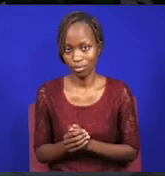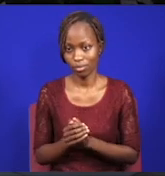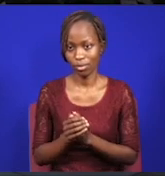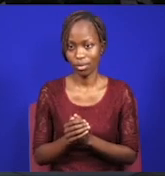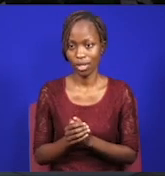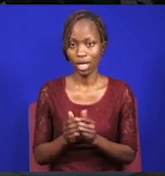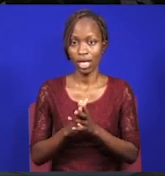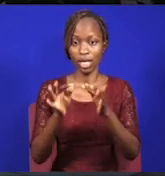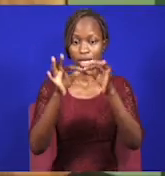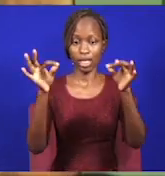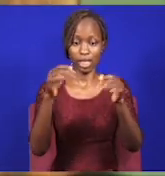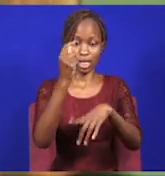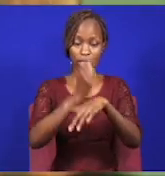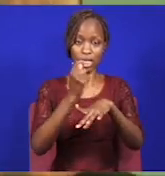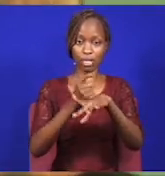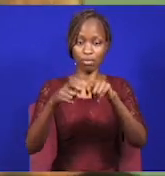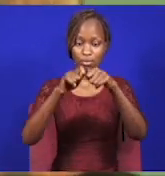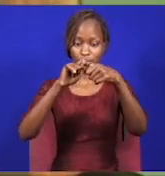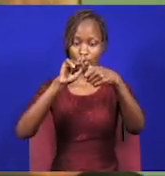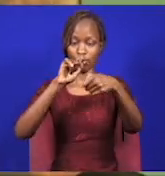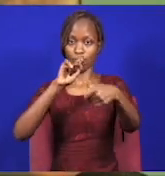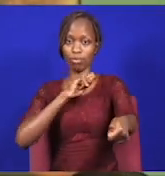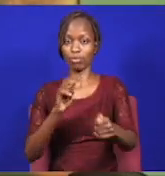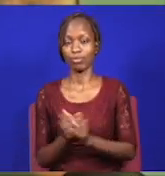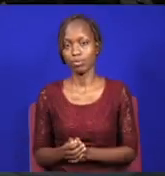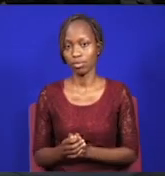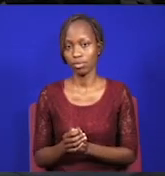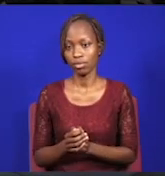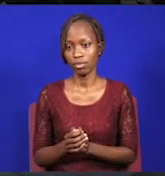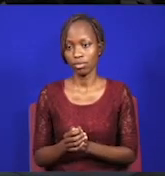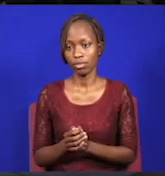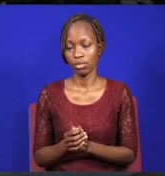The curtains in the temple tore into two, from top to bottom.